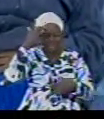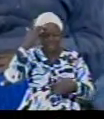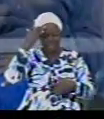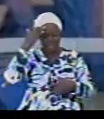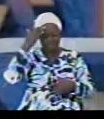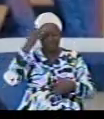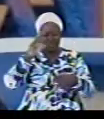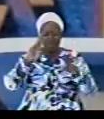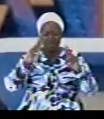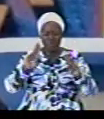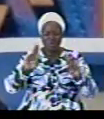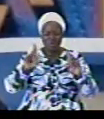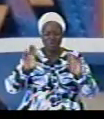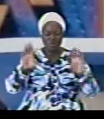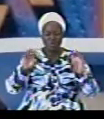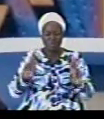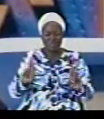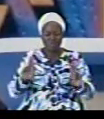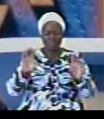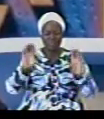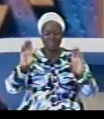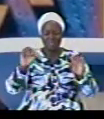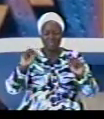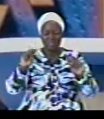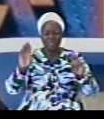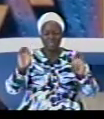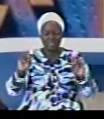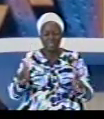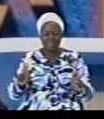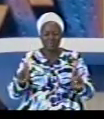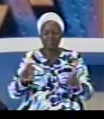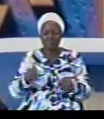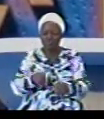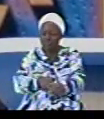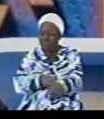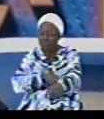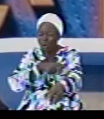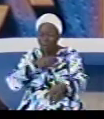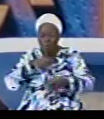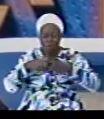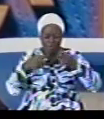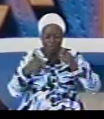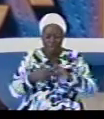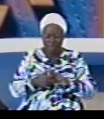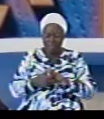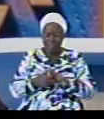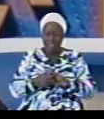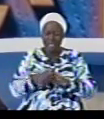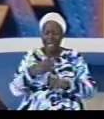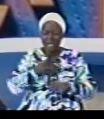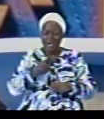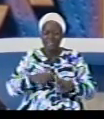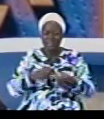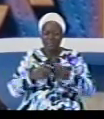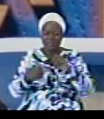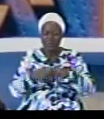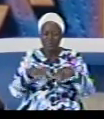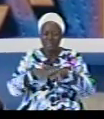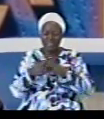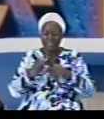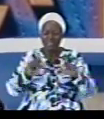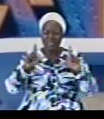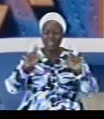ulcer, cancer, lungs problem, and the problem in the liver, in